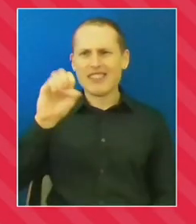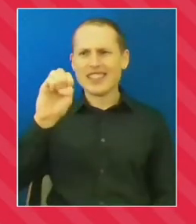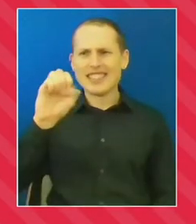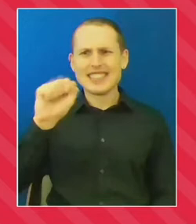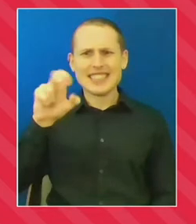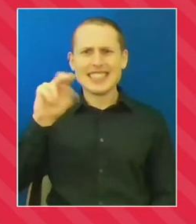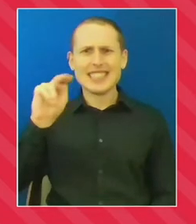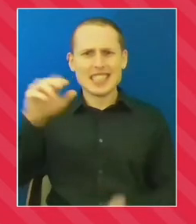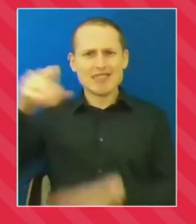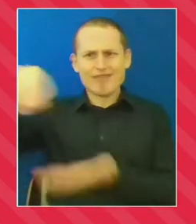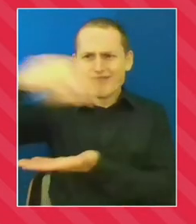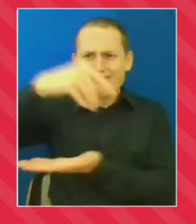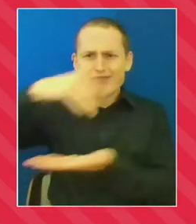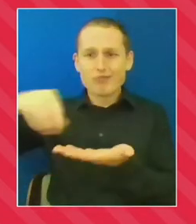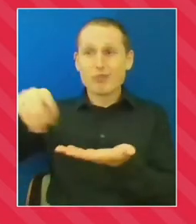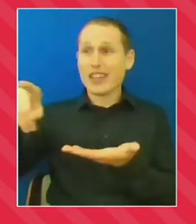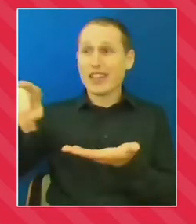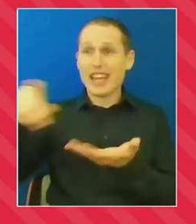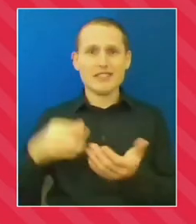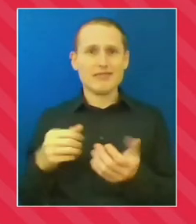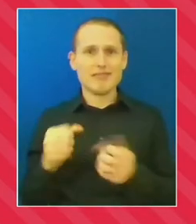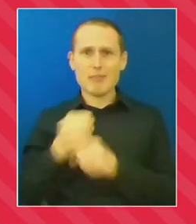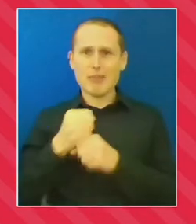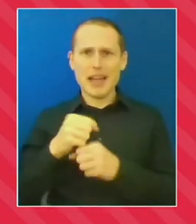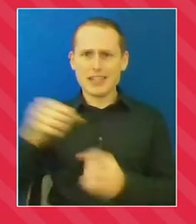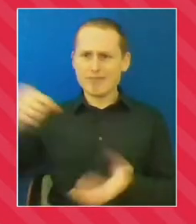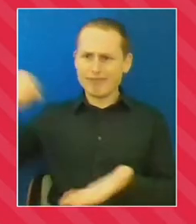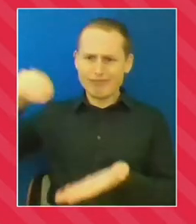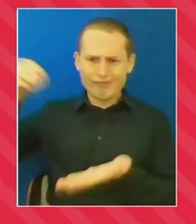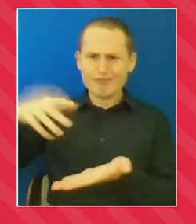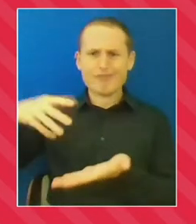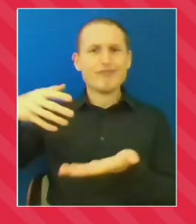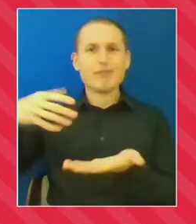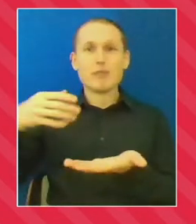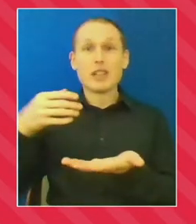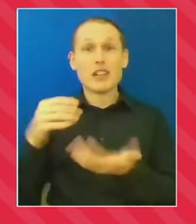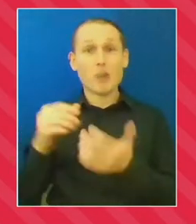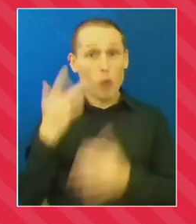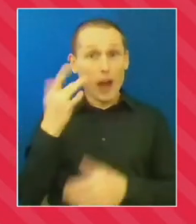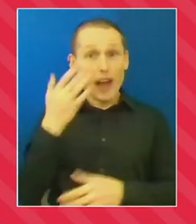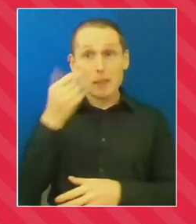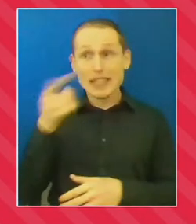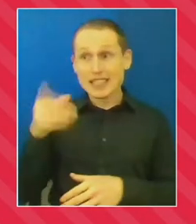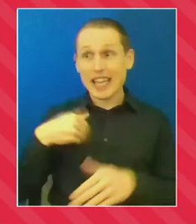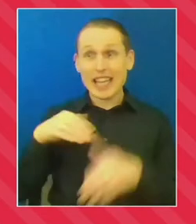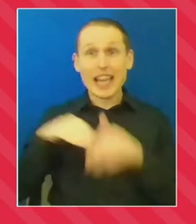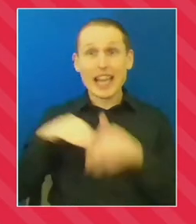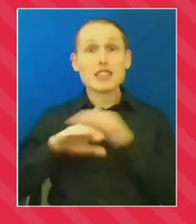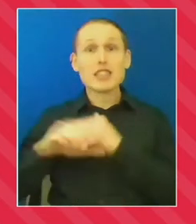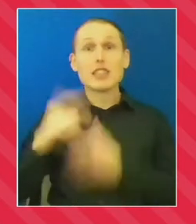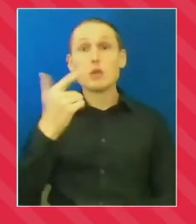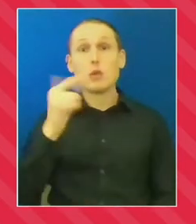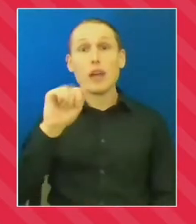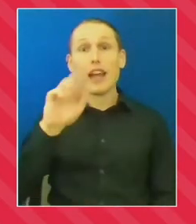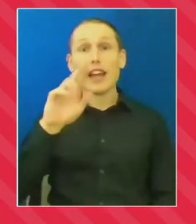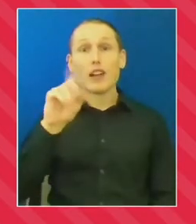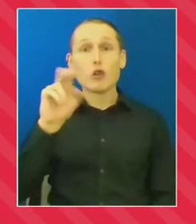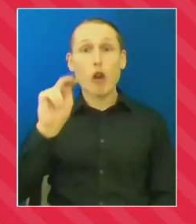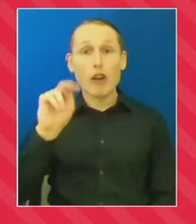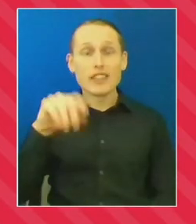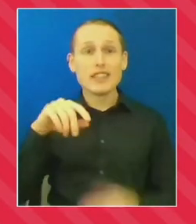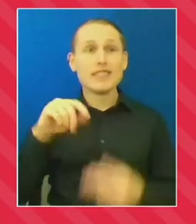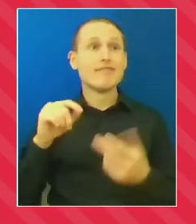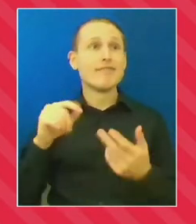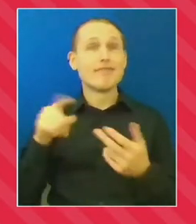those meals to life because they had access to a Victory Garden. They had access to